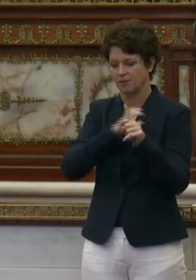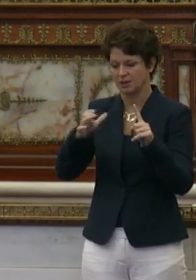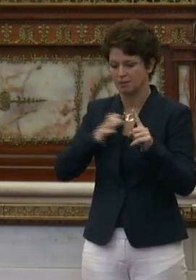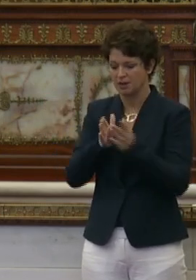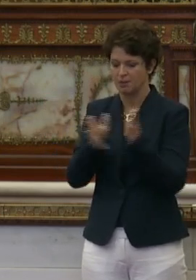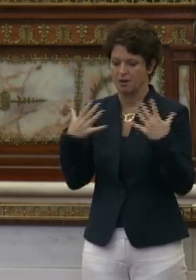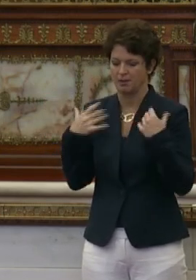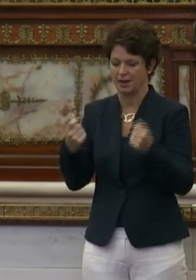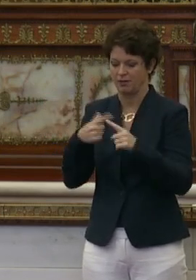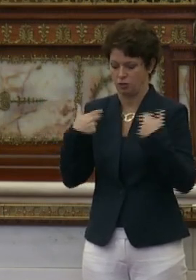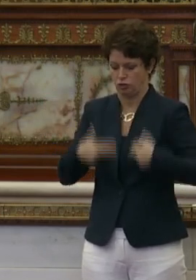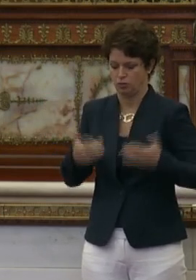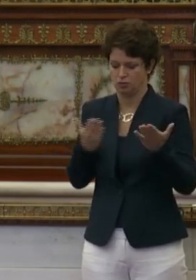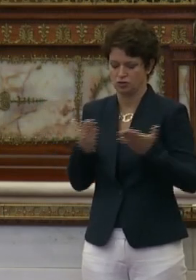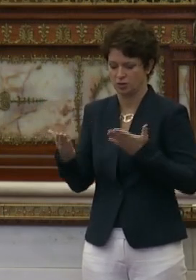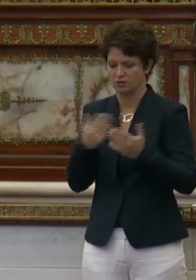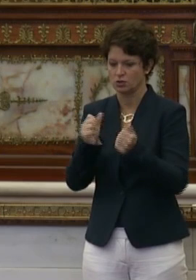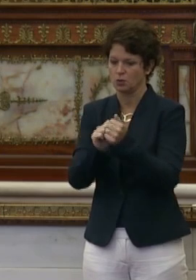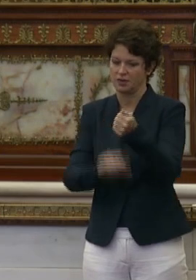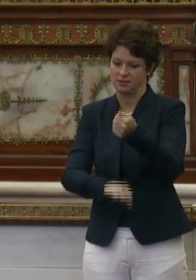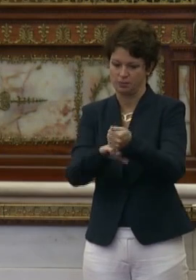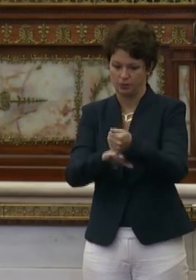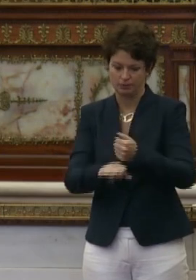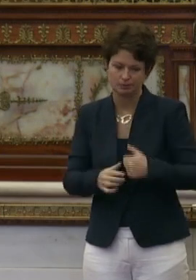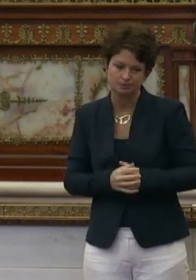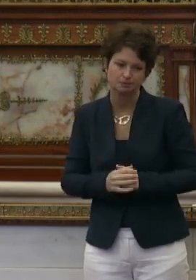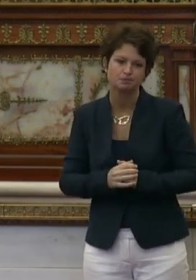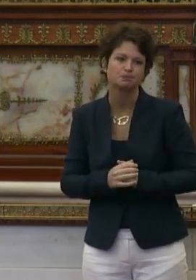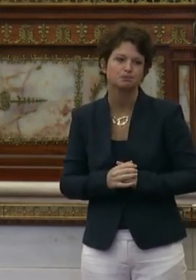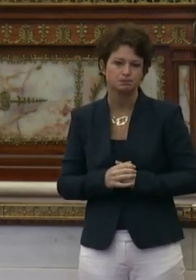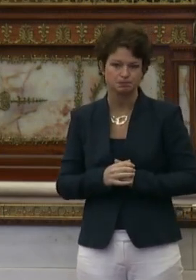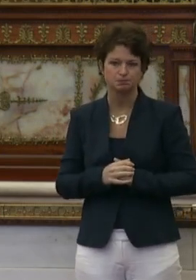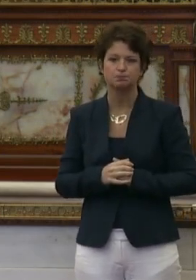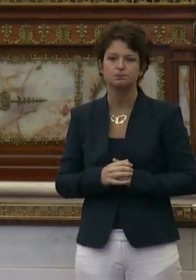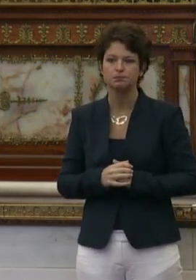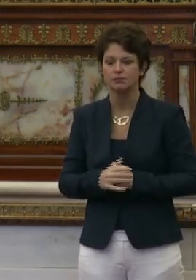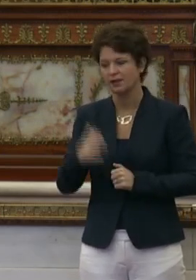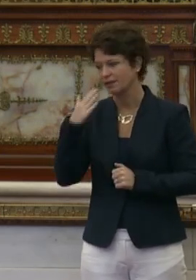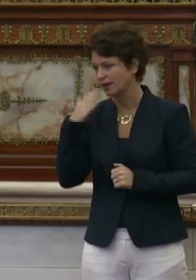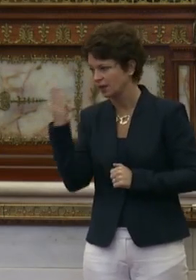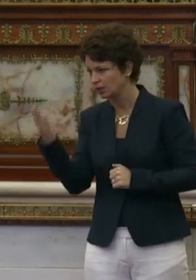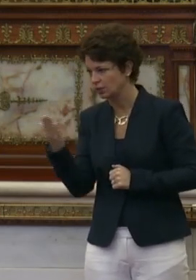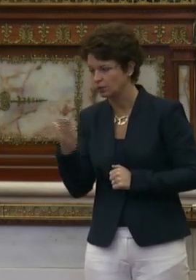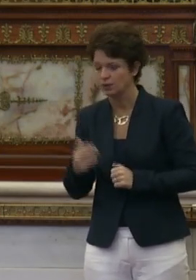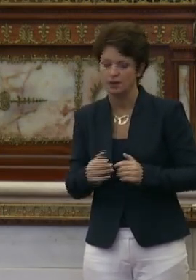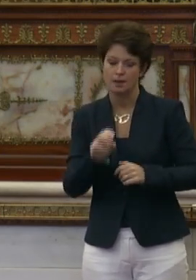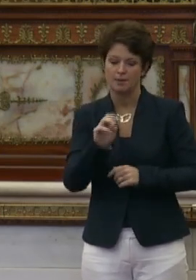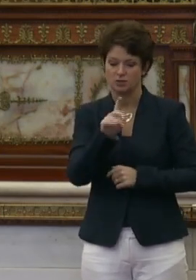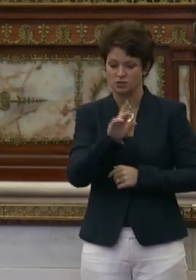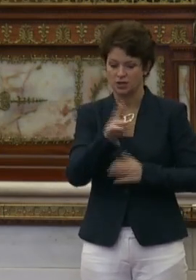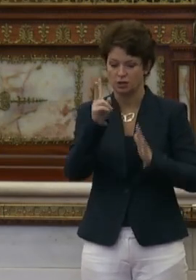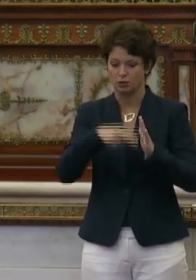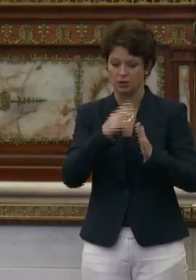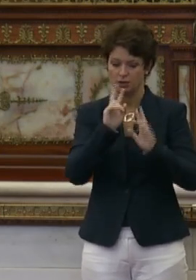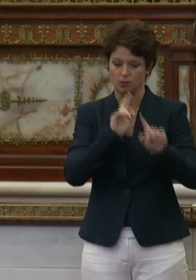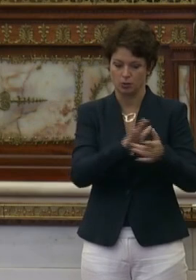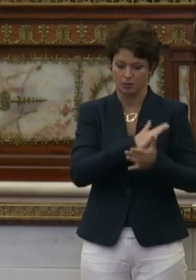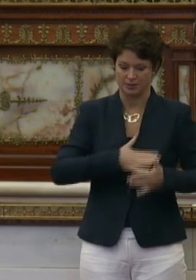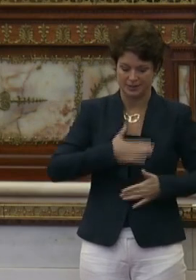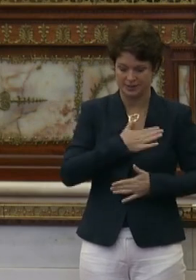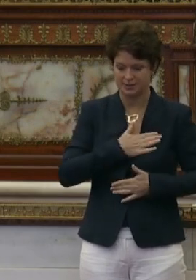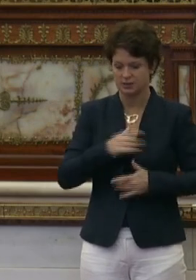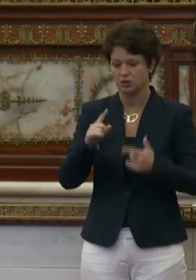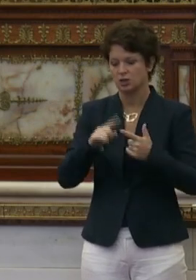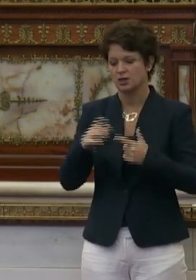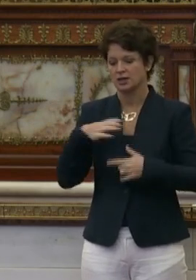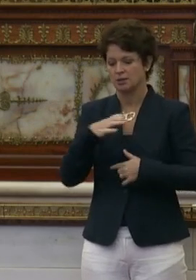on Public Health and Human Services with a favorable recommendation. Thank you. Mr. Decker, please read that report.